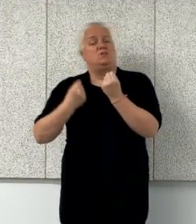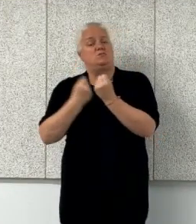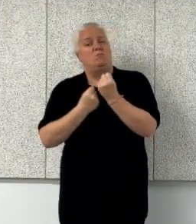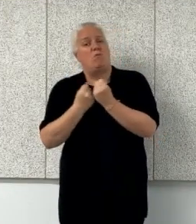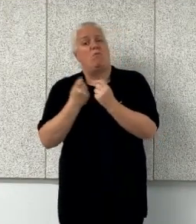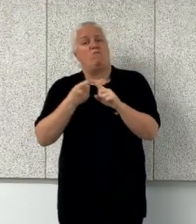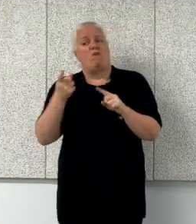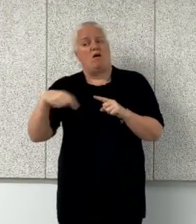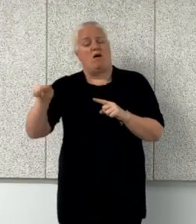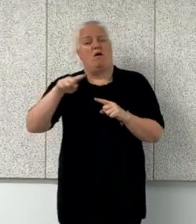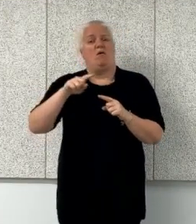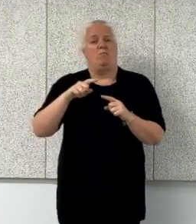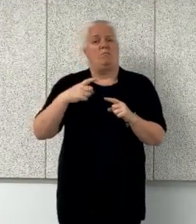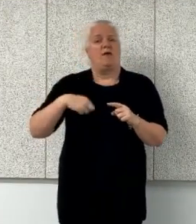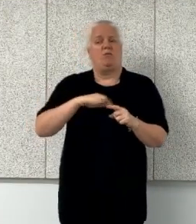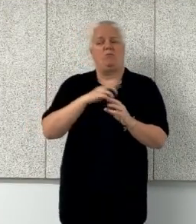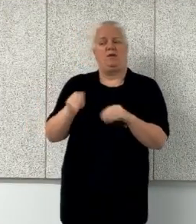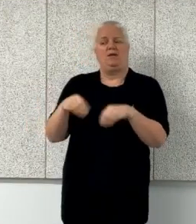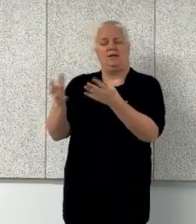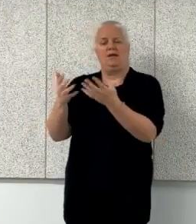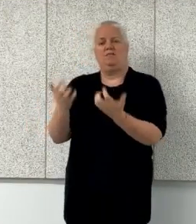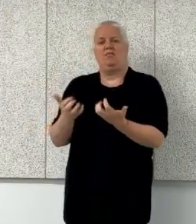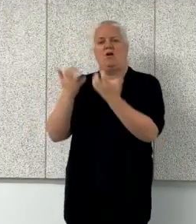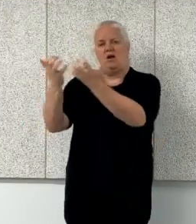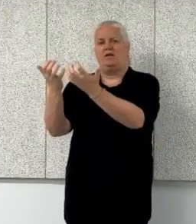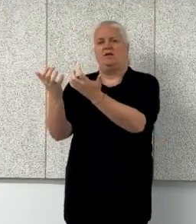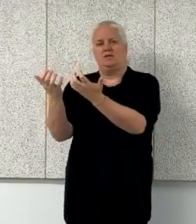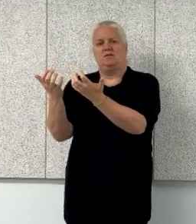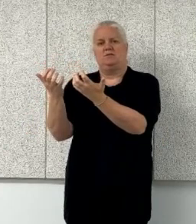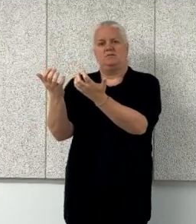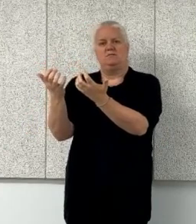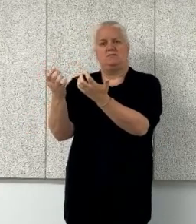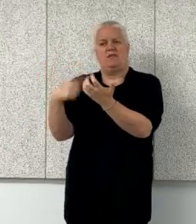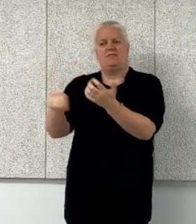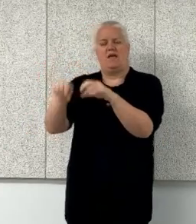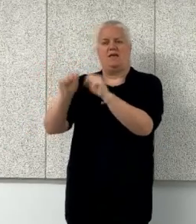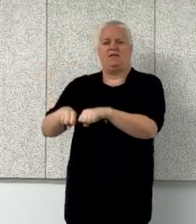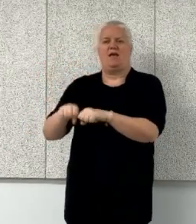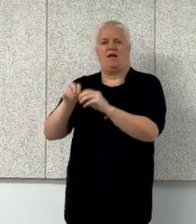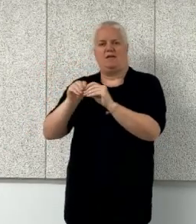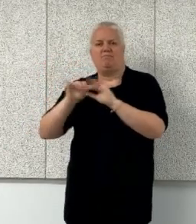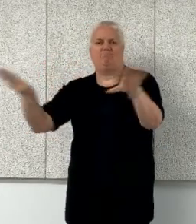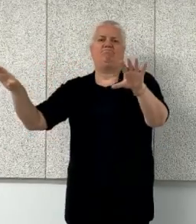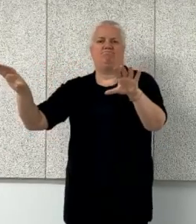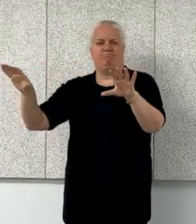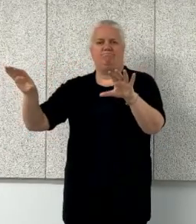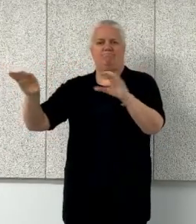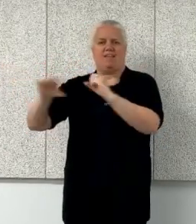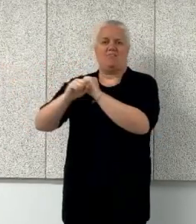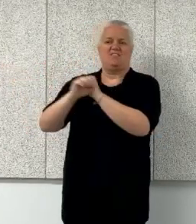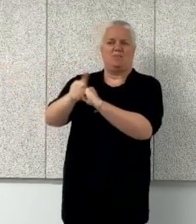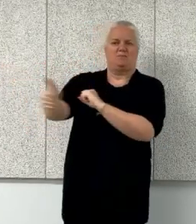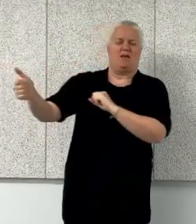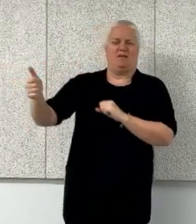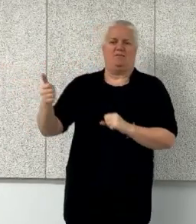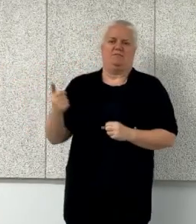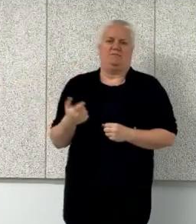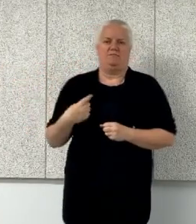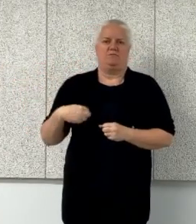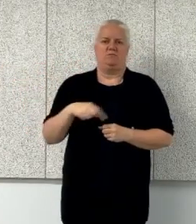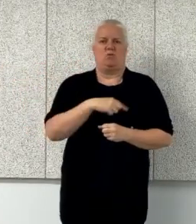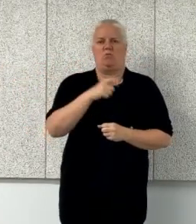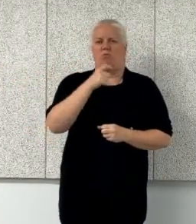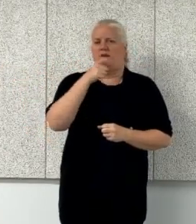kind of, we're giving our audiences the tools to spread the word themselves, right? So that we're not having to be the big, you know,